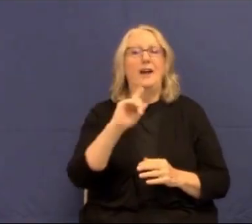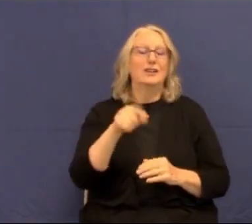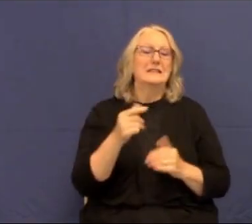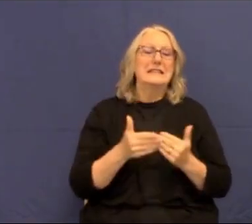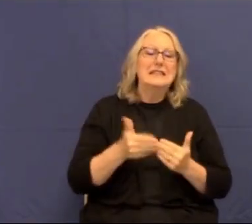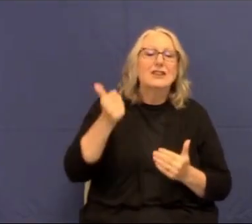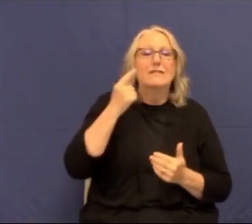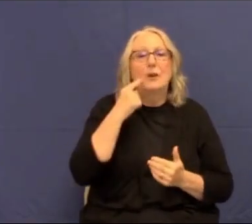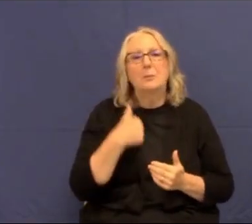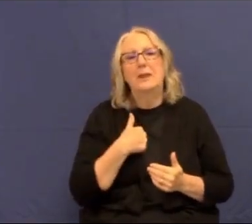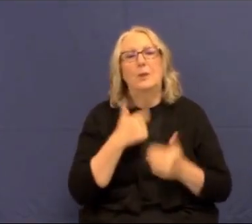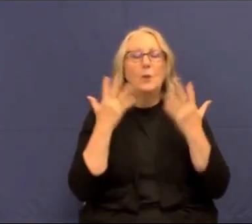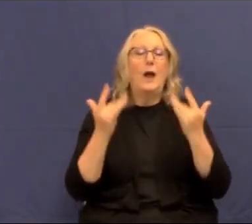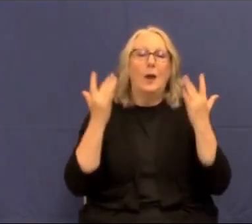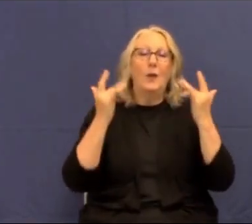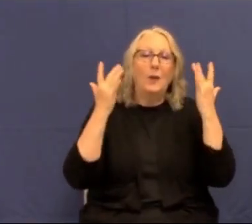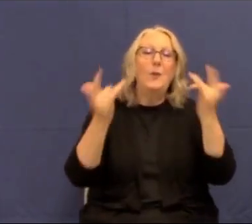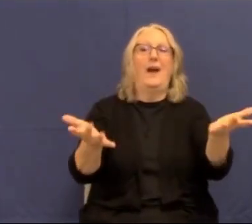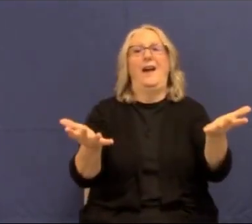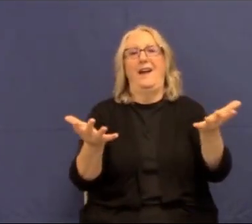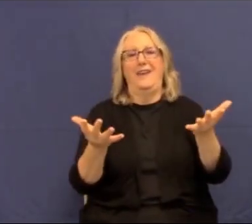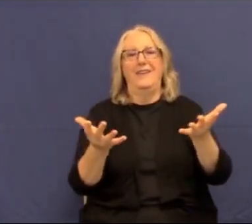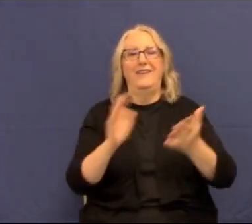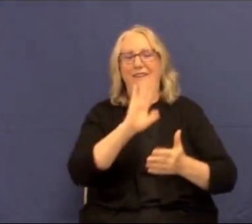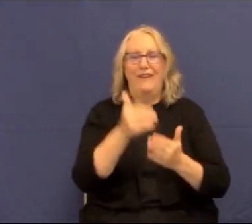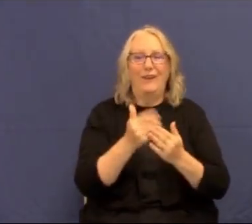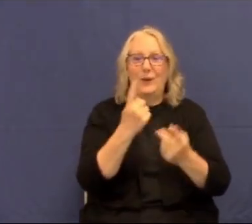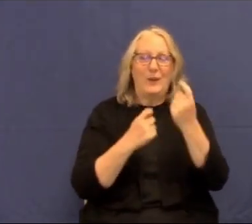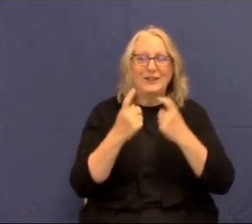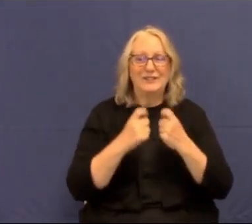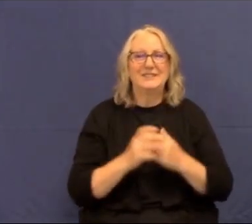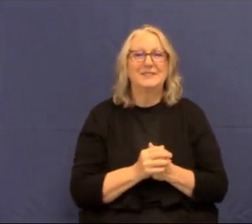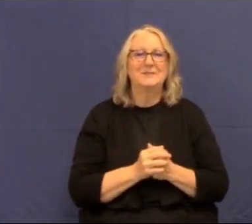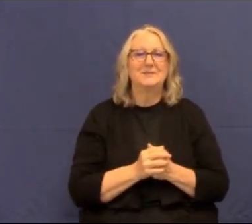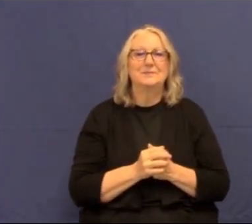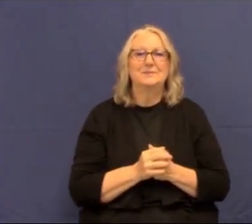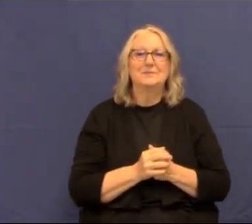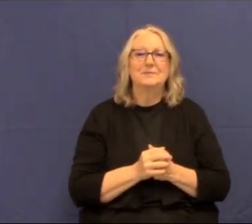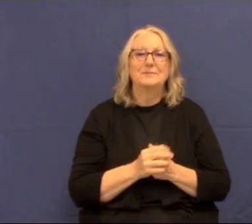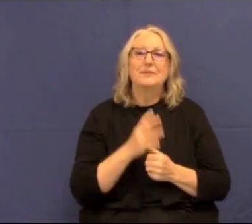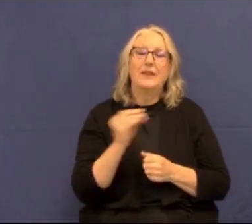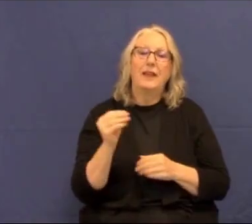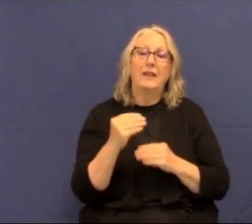Like why can't it just be easier for me? Just why? And all these questions